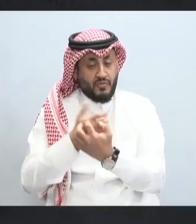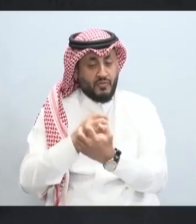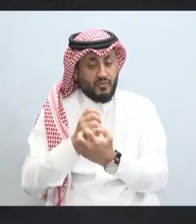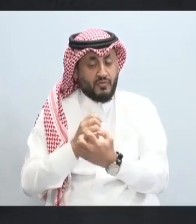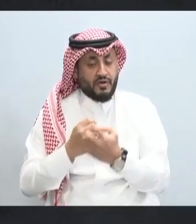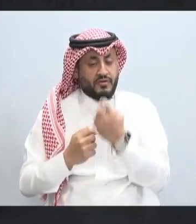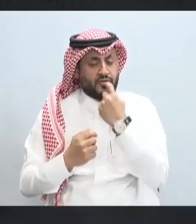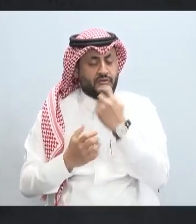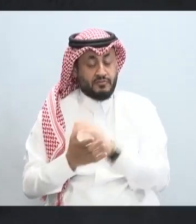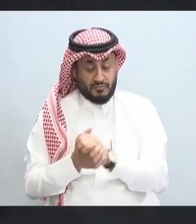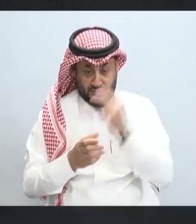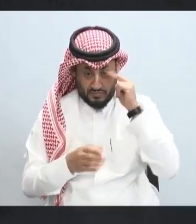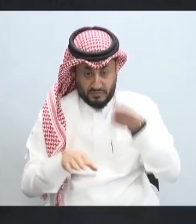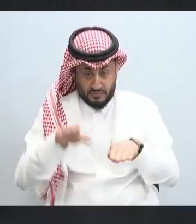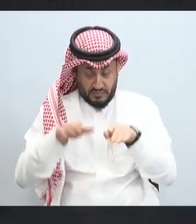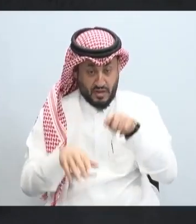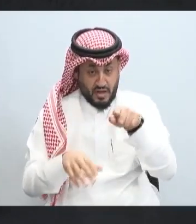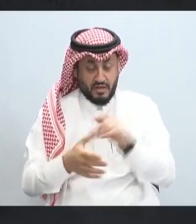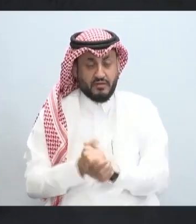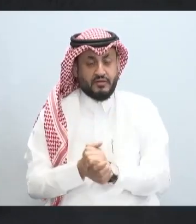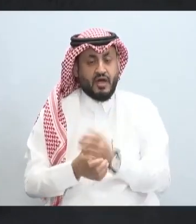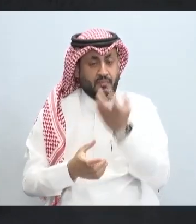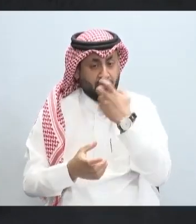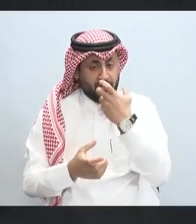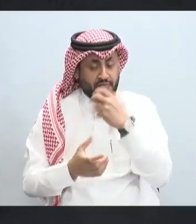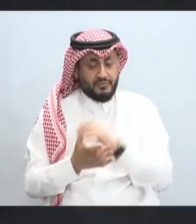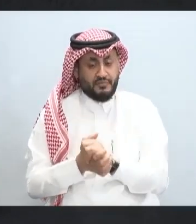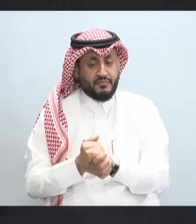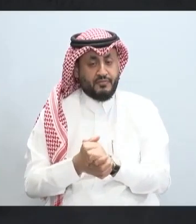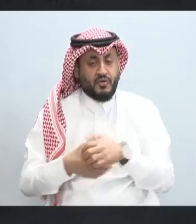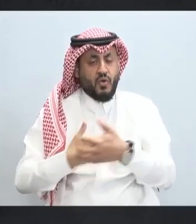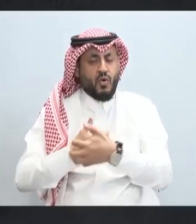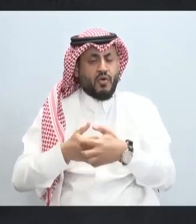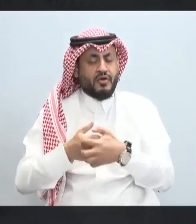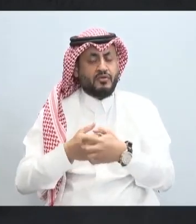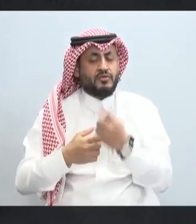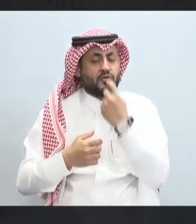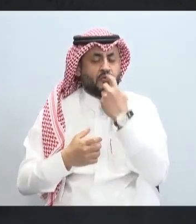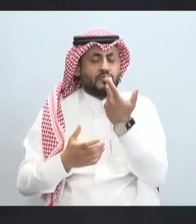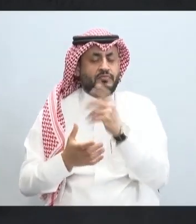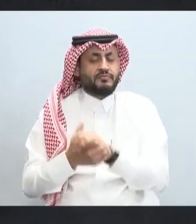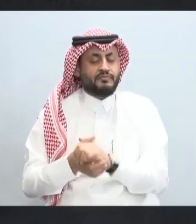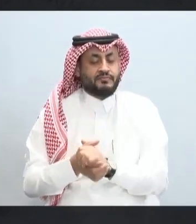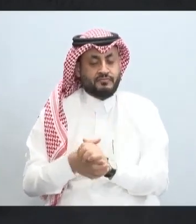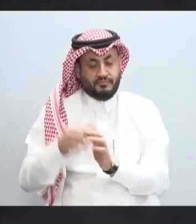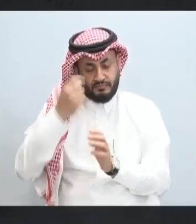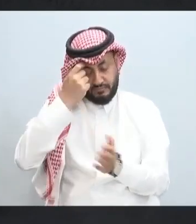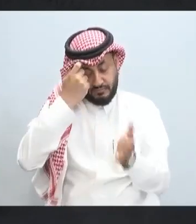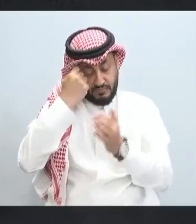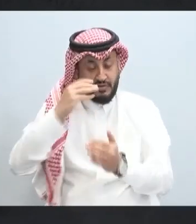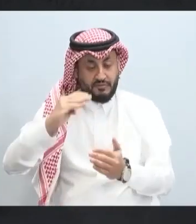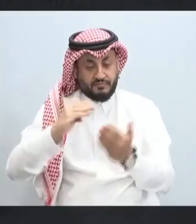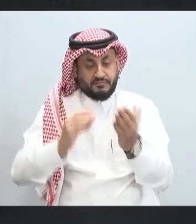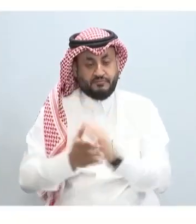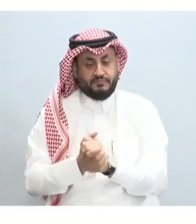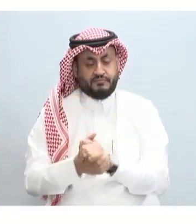should differentiate. Do you need or do you want apple or orange juice? And after the